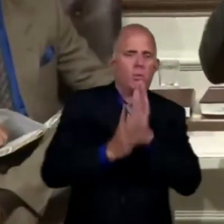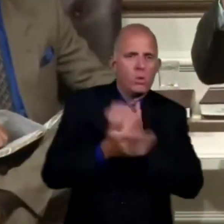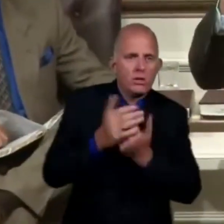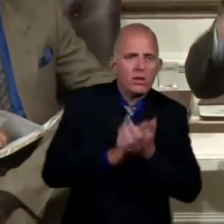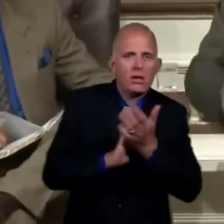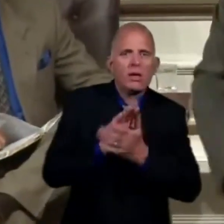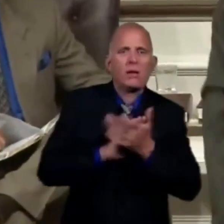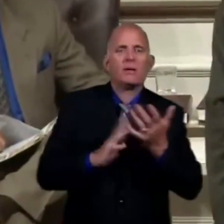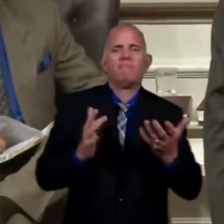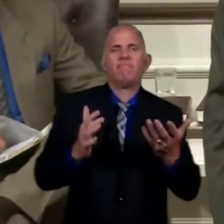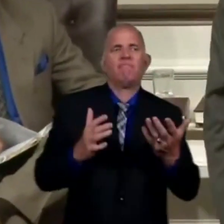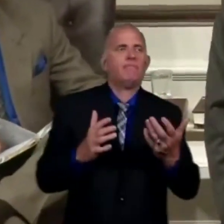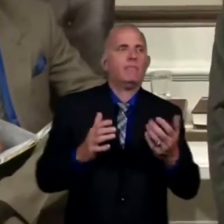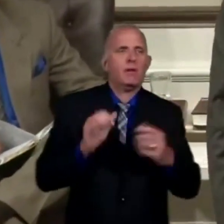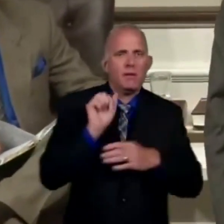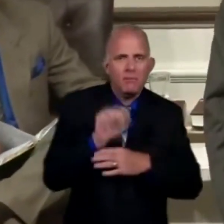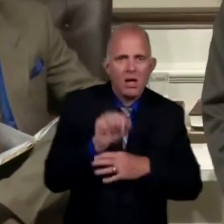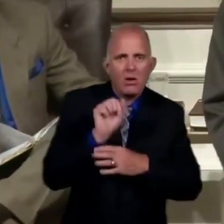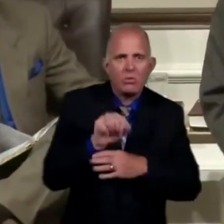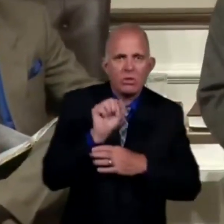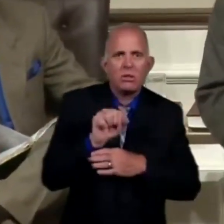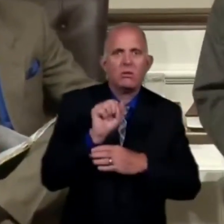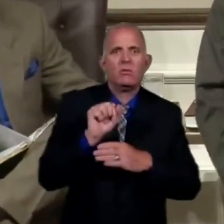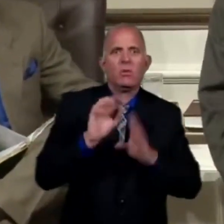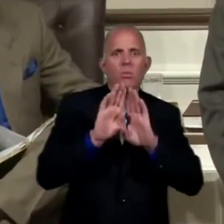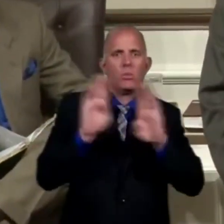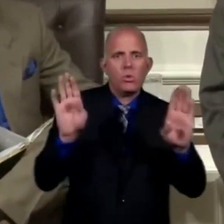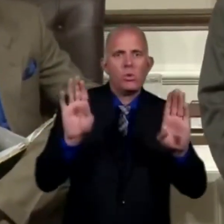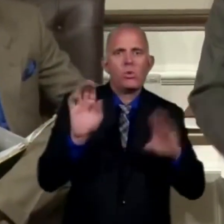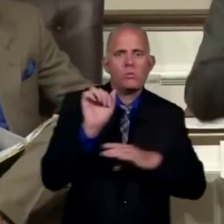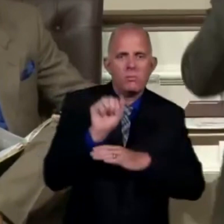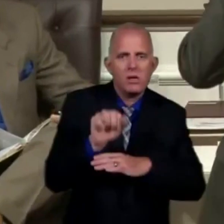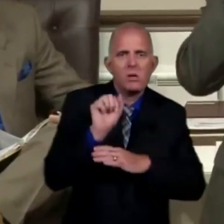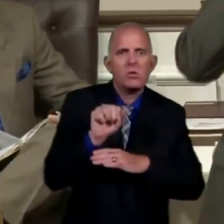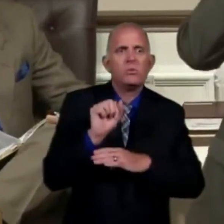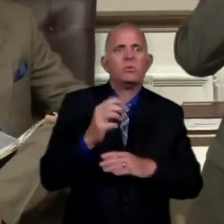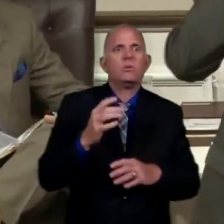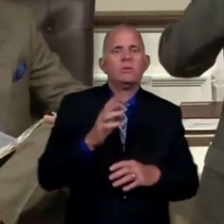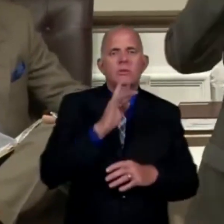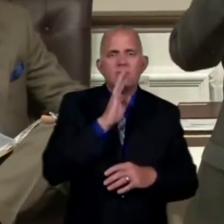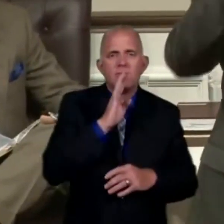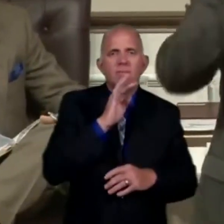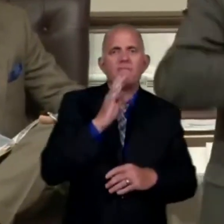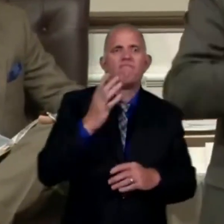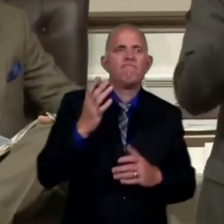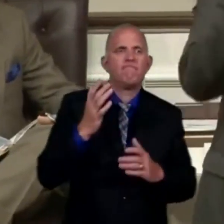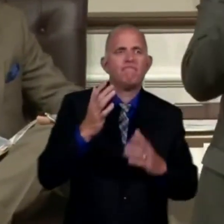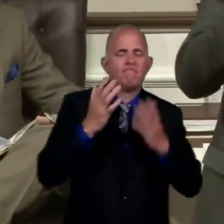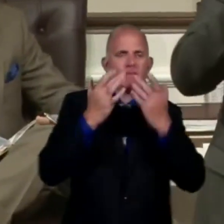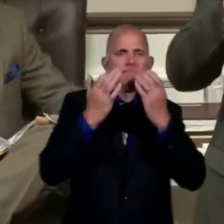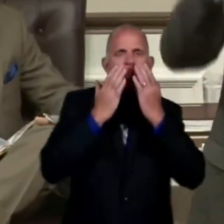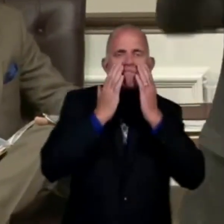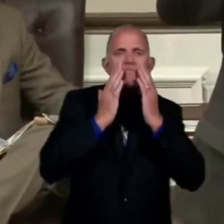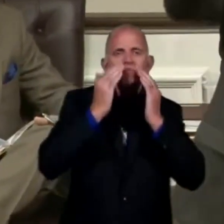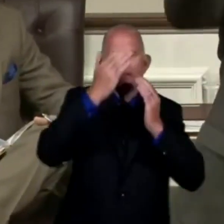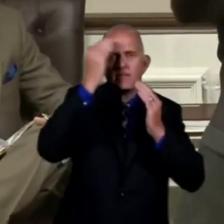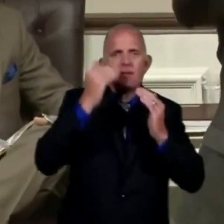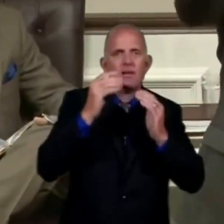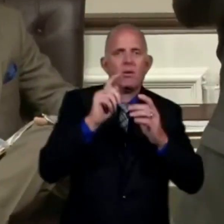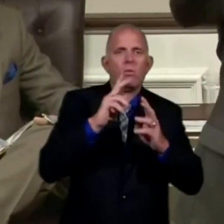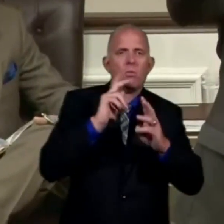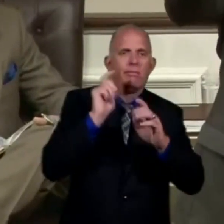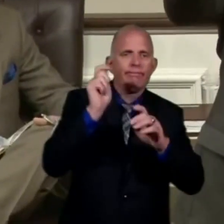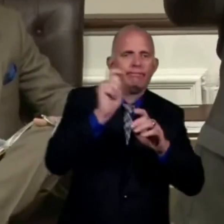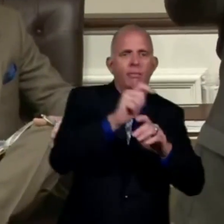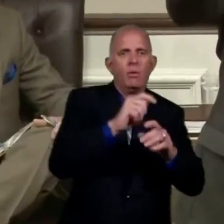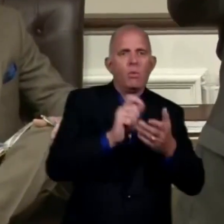everybody. They'll go to the wall and they'll stand there and they'll pray. They'll rub their face and their nose sometime on that wall. They'll put prayers inside the